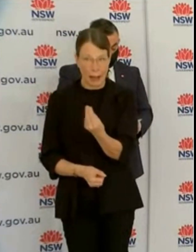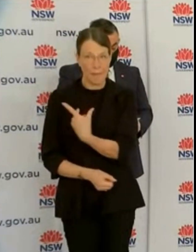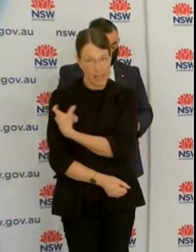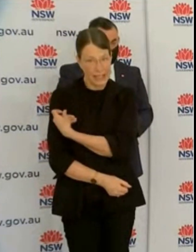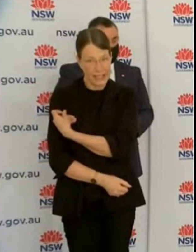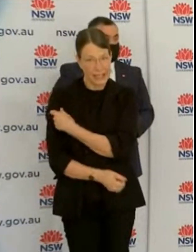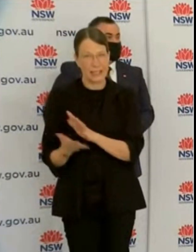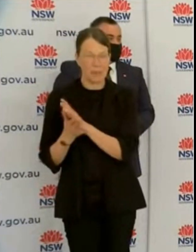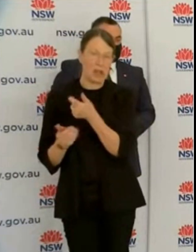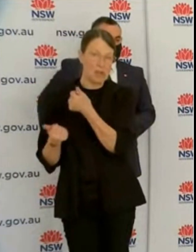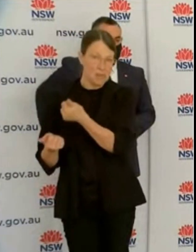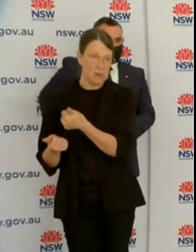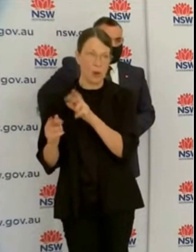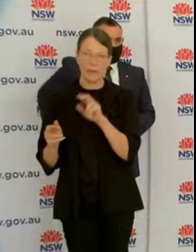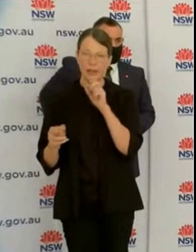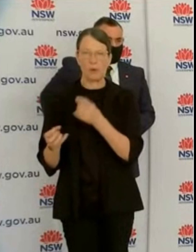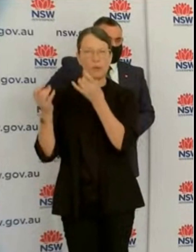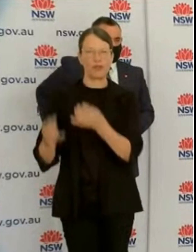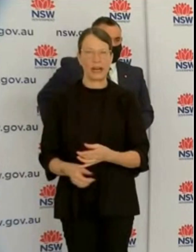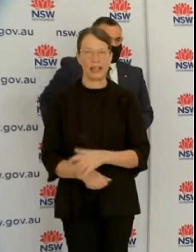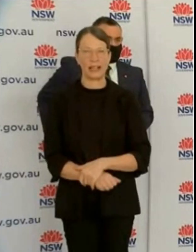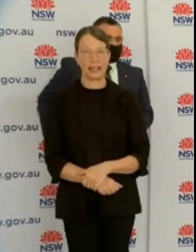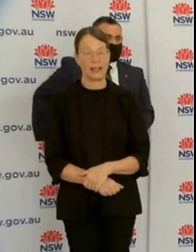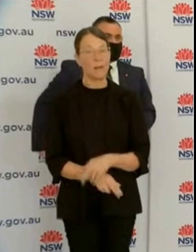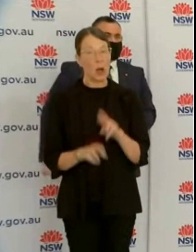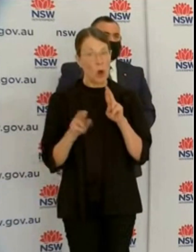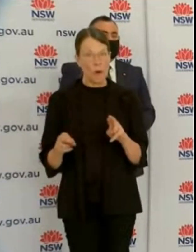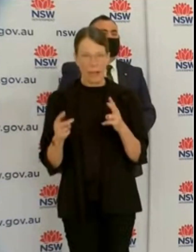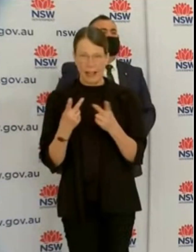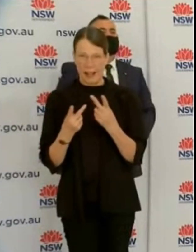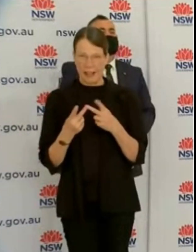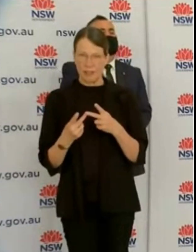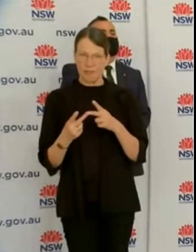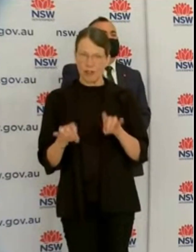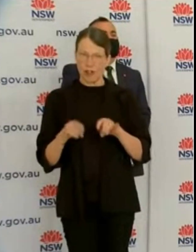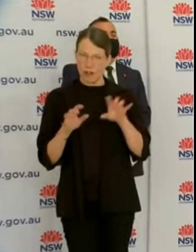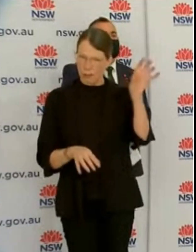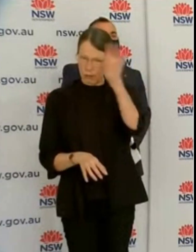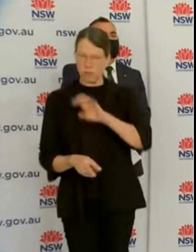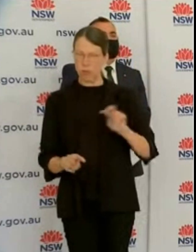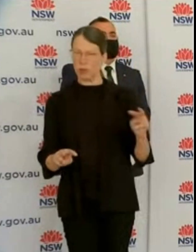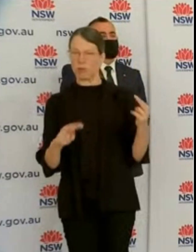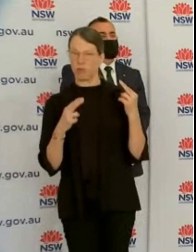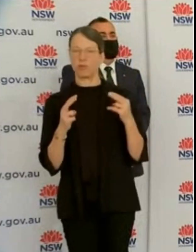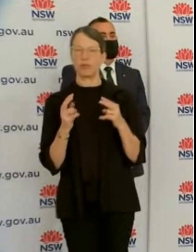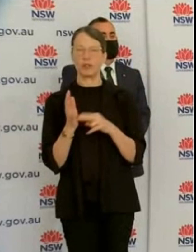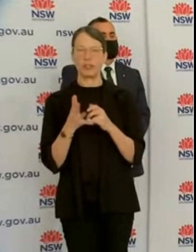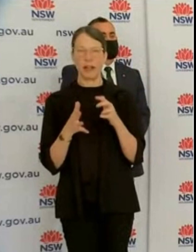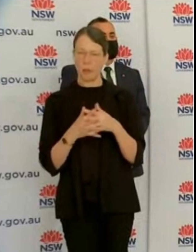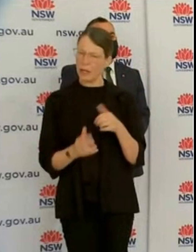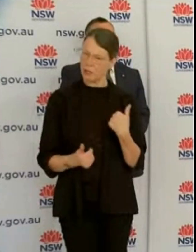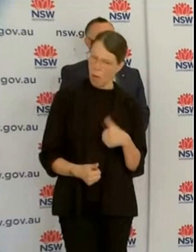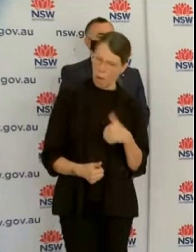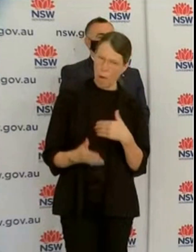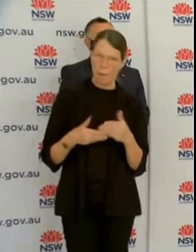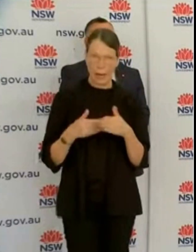that. But hopefully other states will see the way New South Wales has managed to get through this and then feel more confident about their